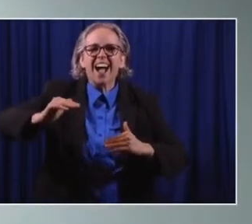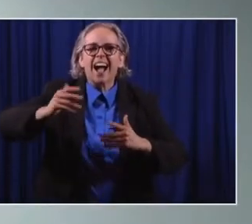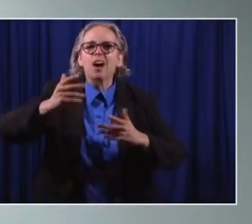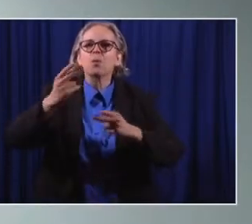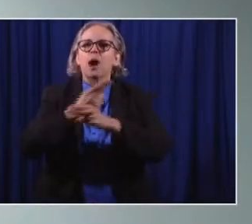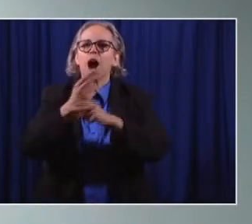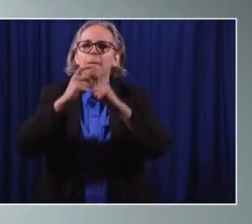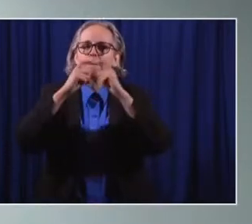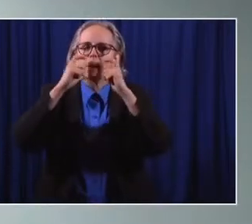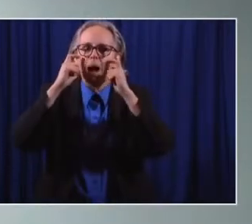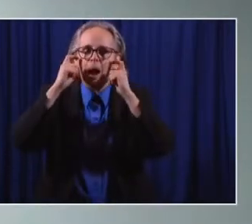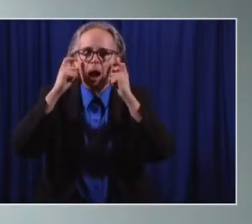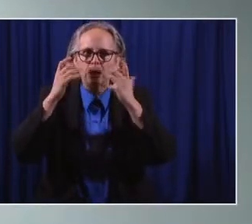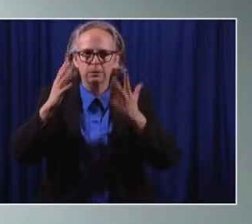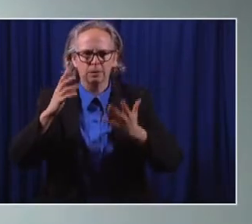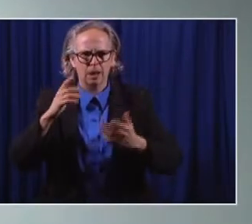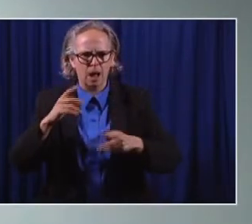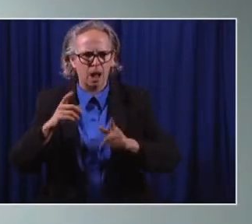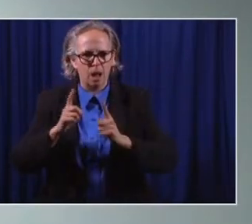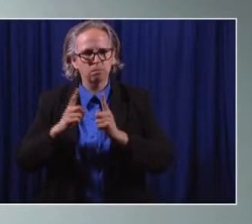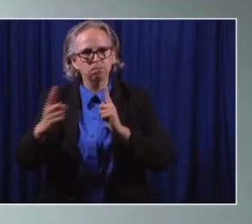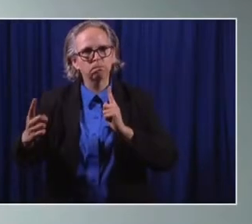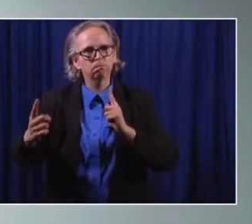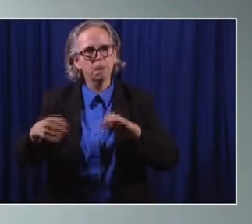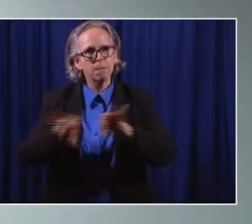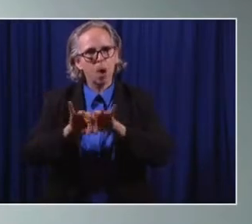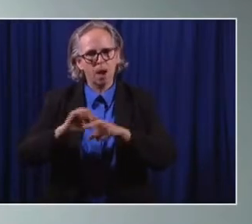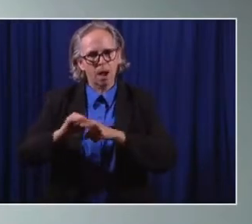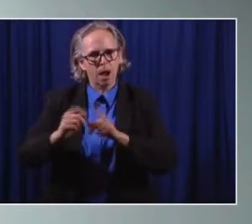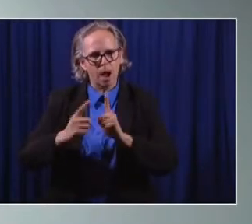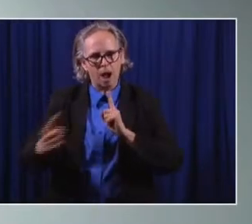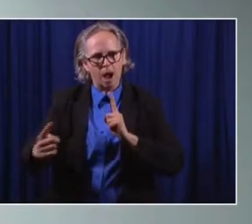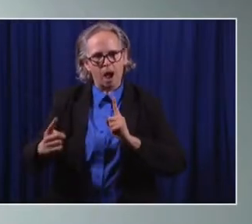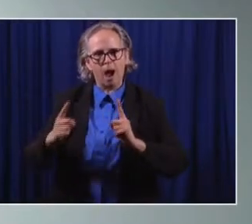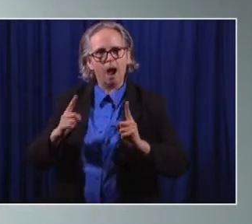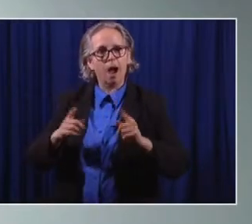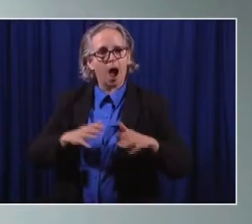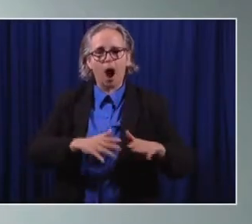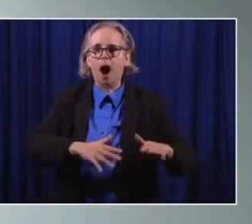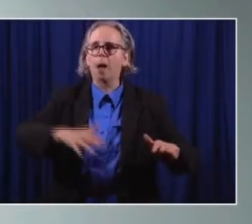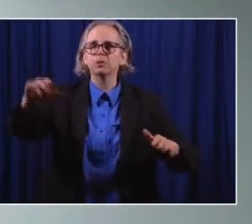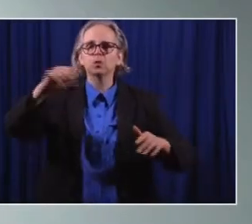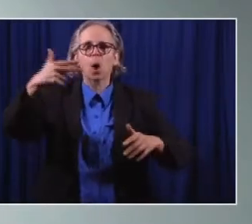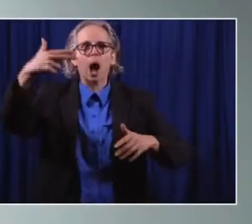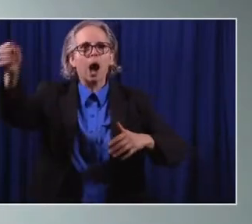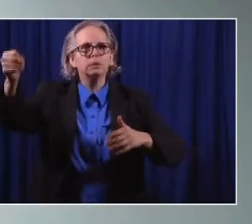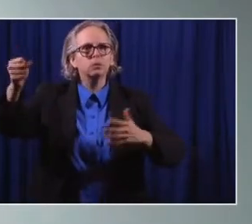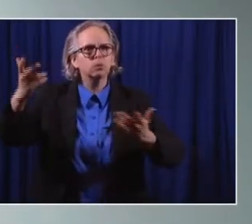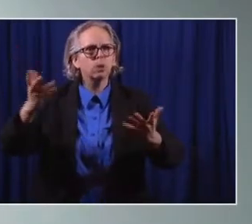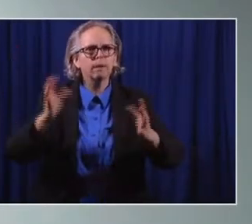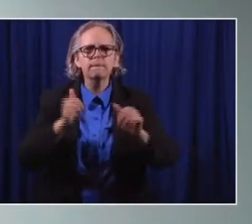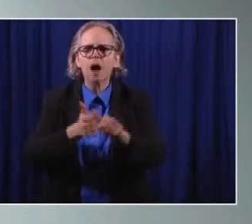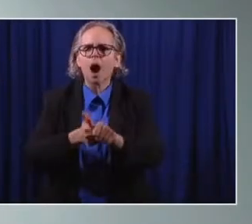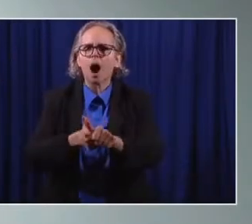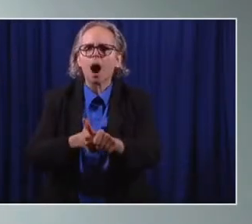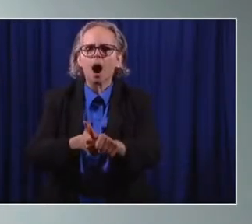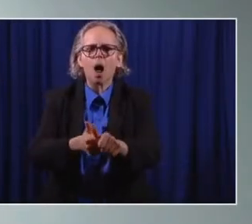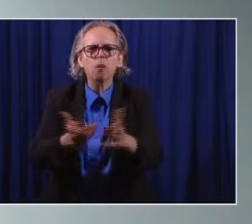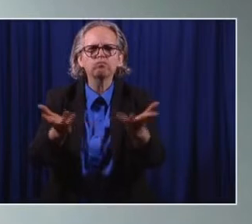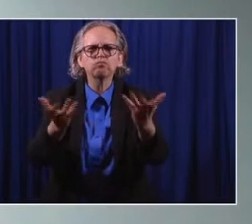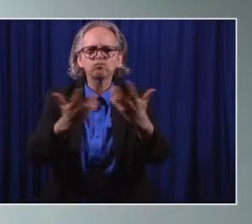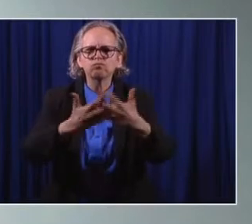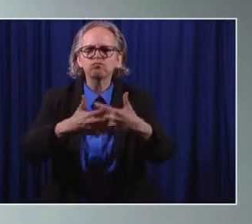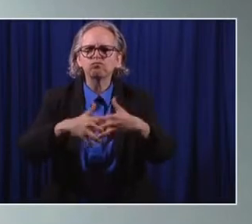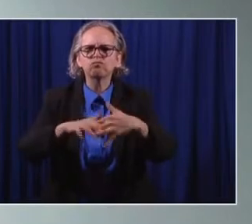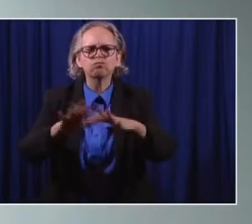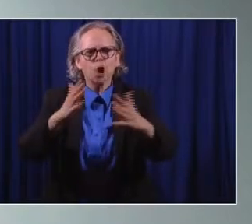well. But our preschool all the way up to seniors are doing a great job wearing those masks. They're doing what is necessary